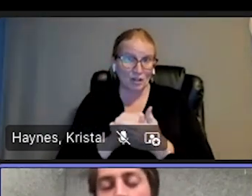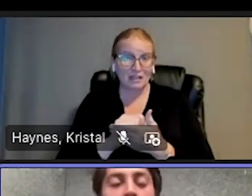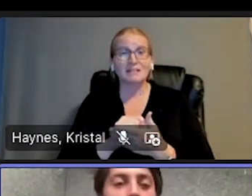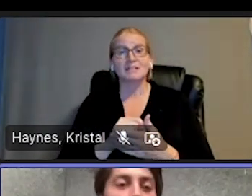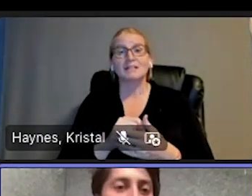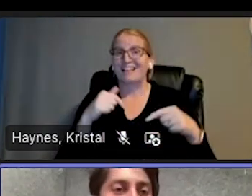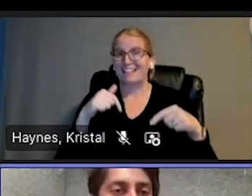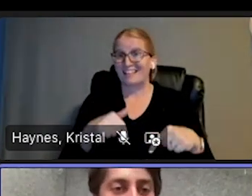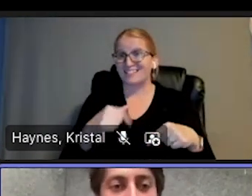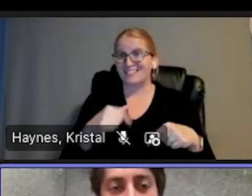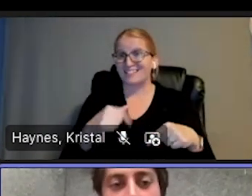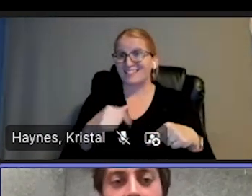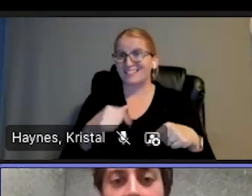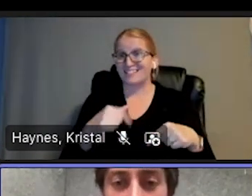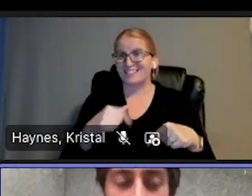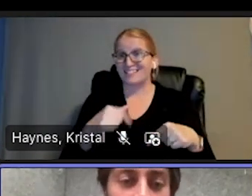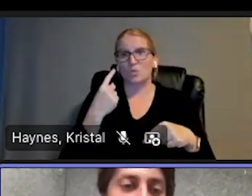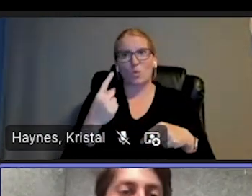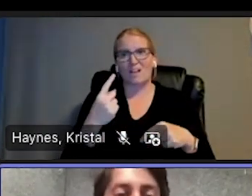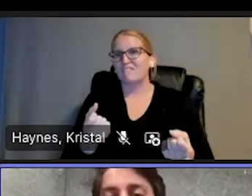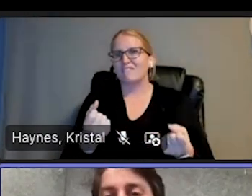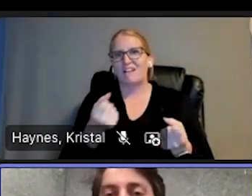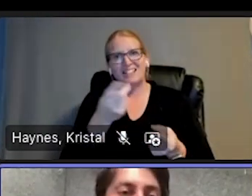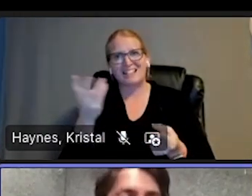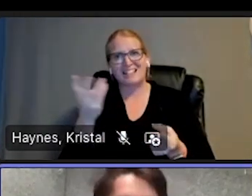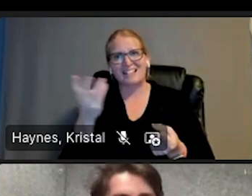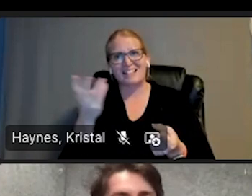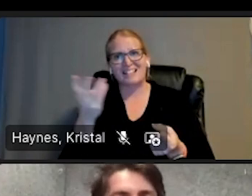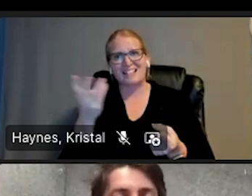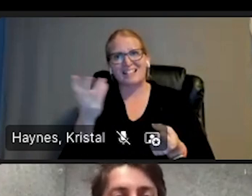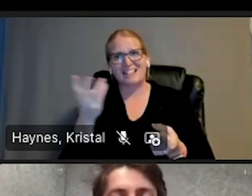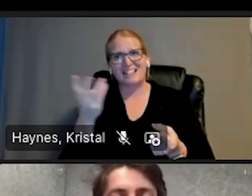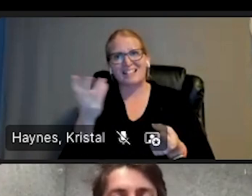doing all that have been advertised on statewide media.